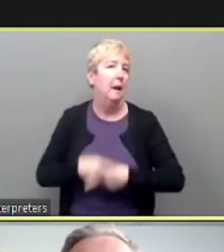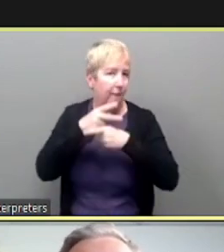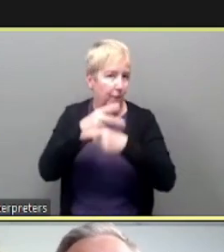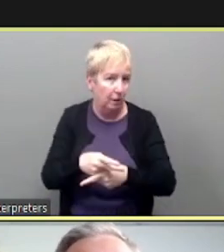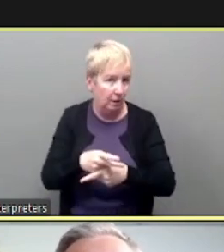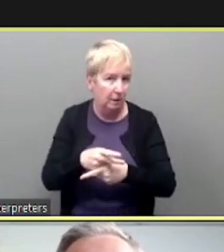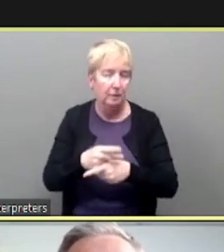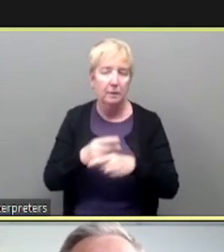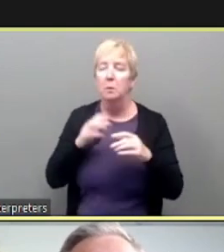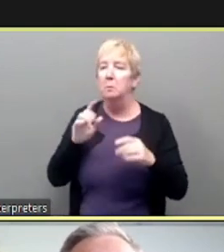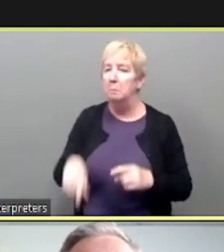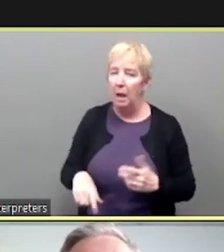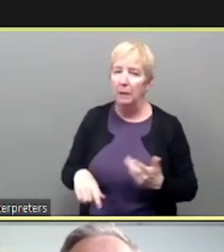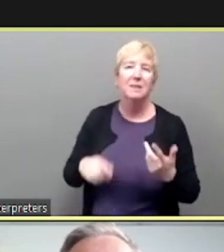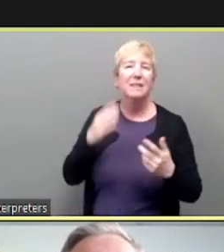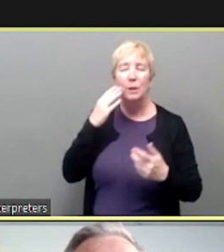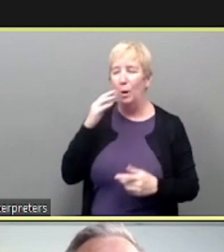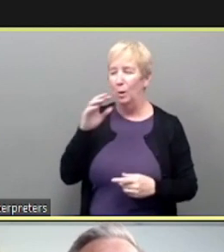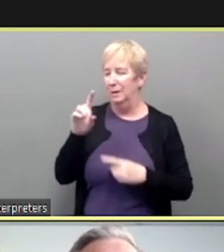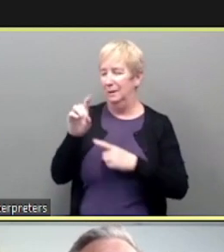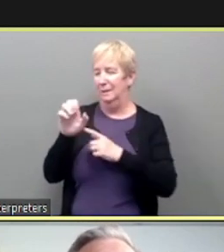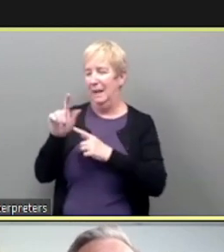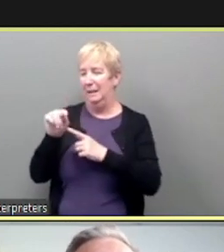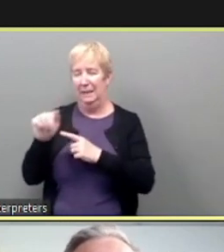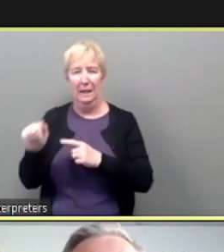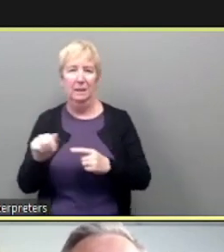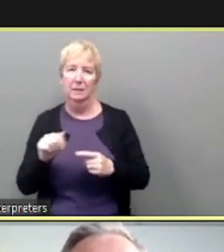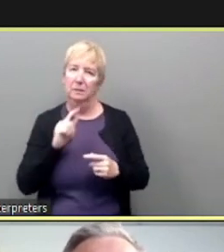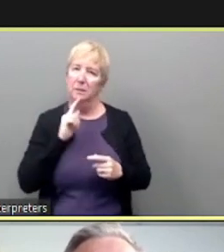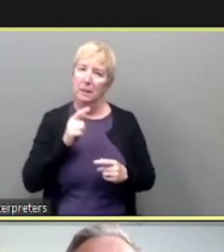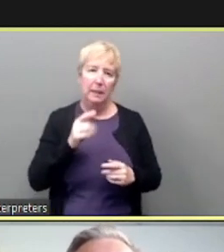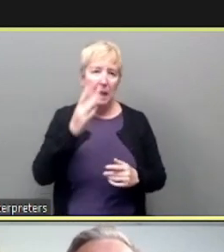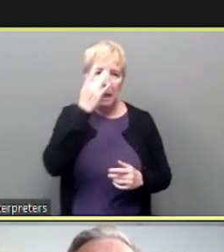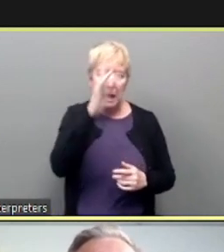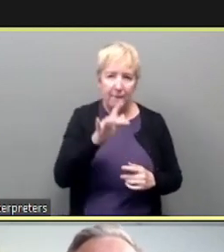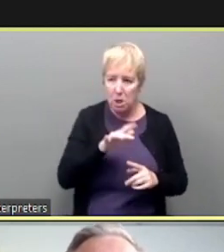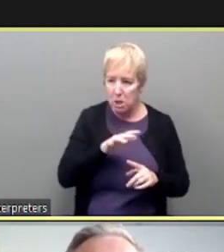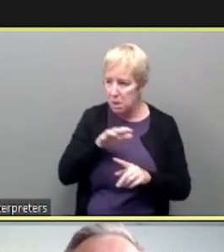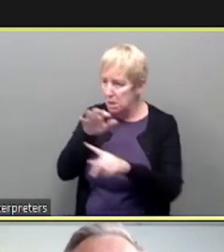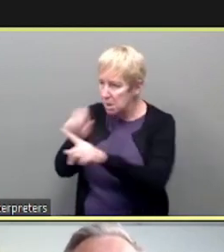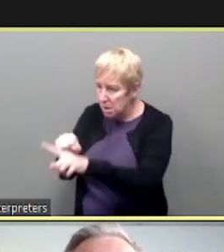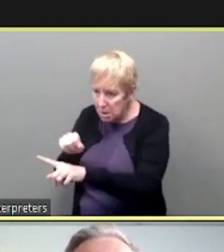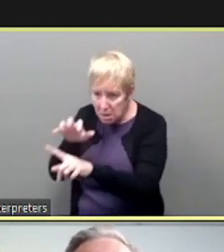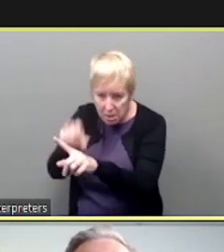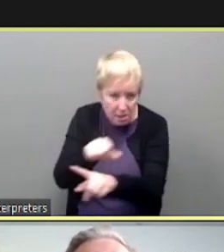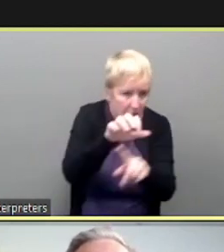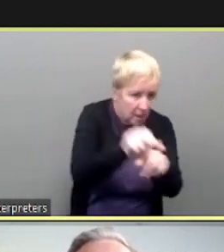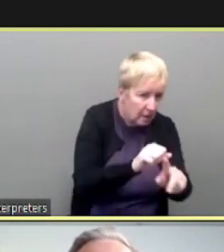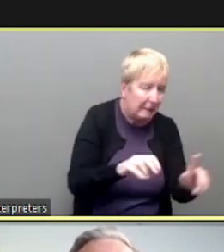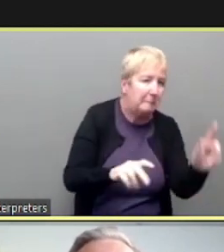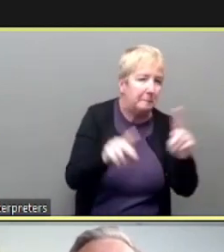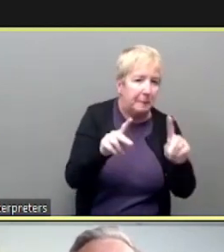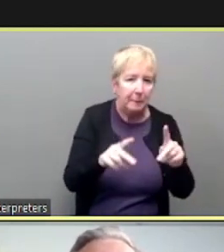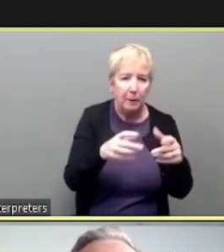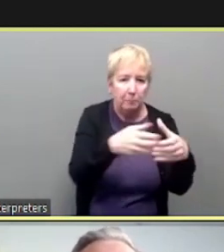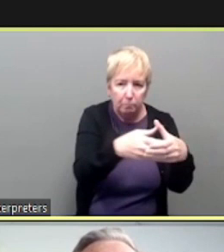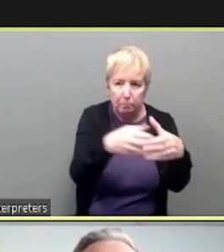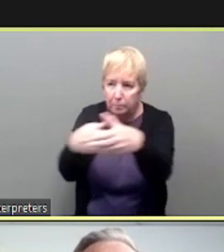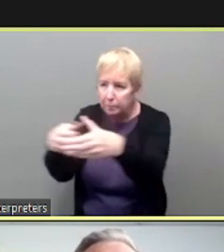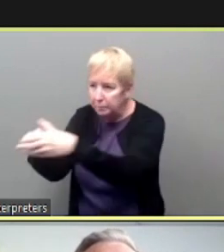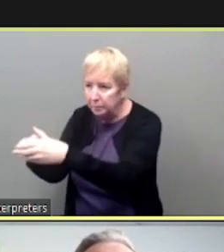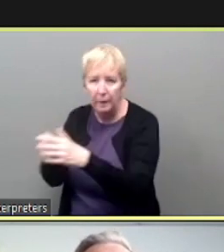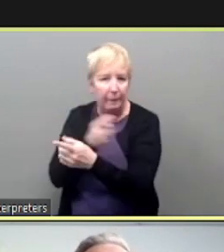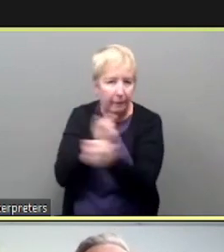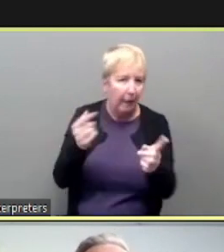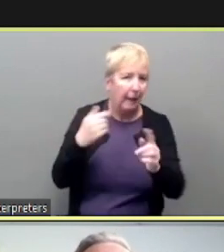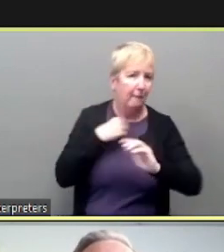in finding pockets in families and in workplaces of unvaccinated people and spreading quite